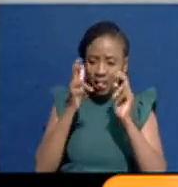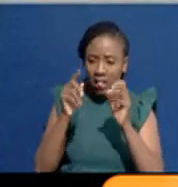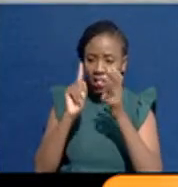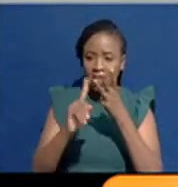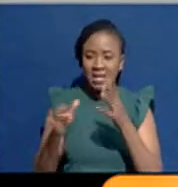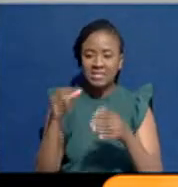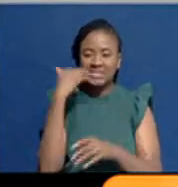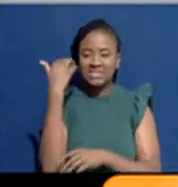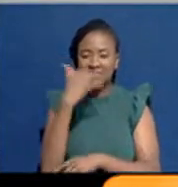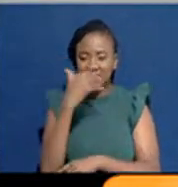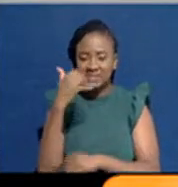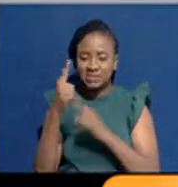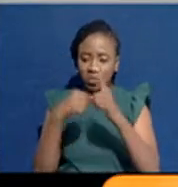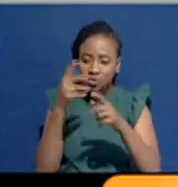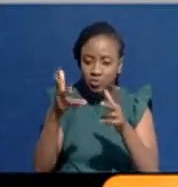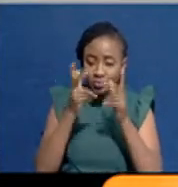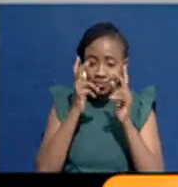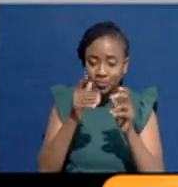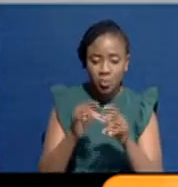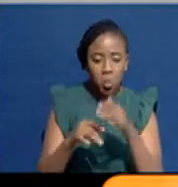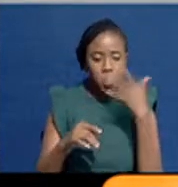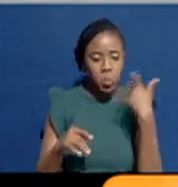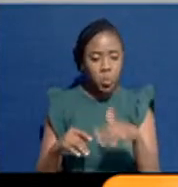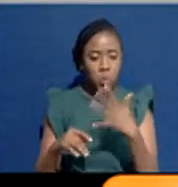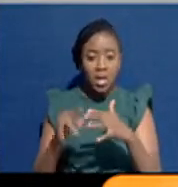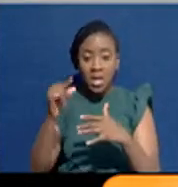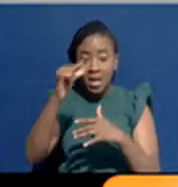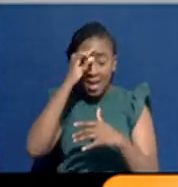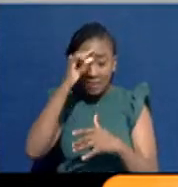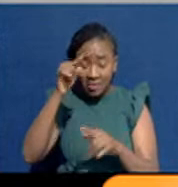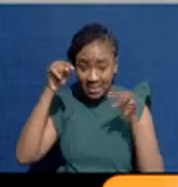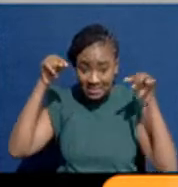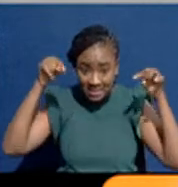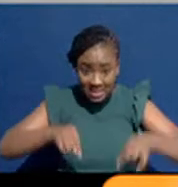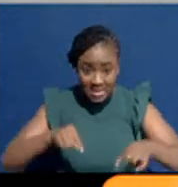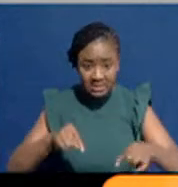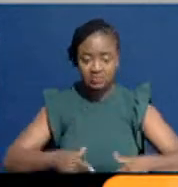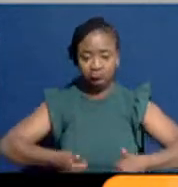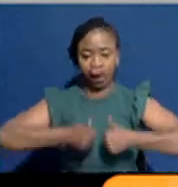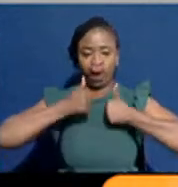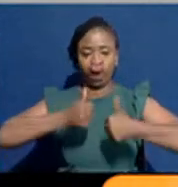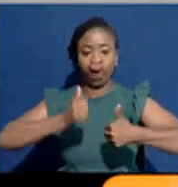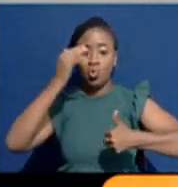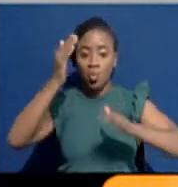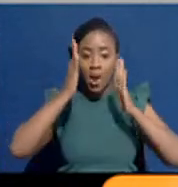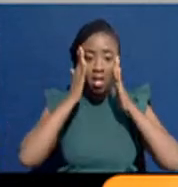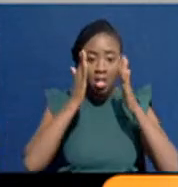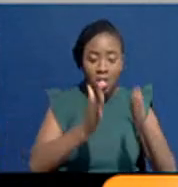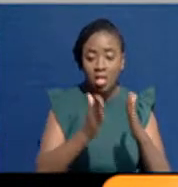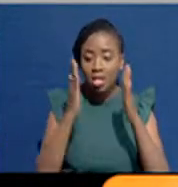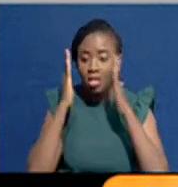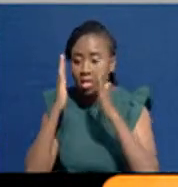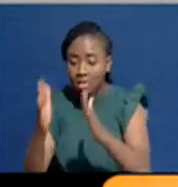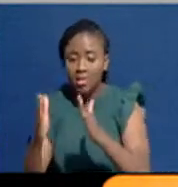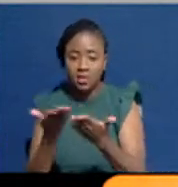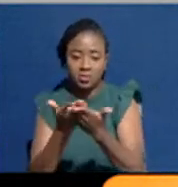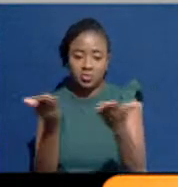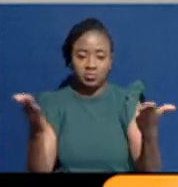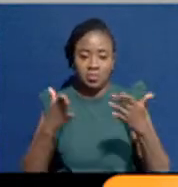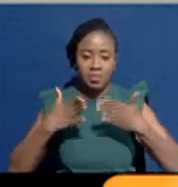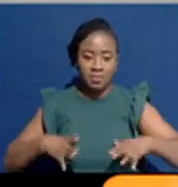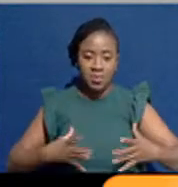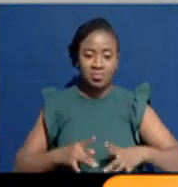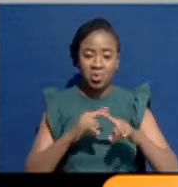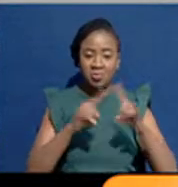ever have a government that listens to the people, by the way, Sam, this will be it. But what we have been shrouded with is